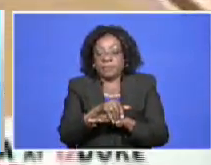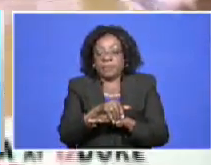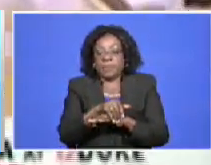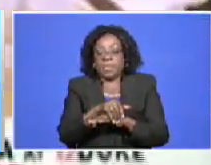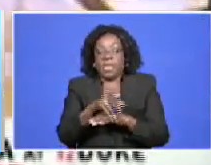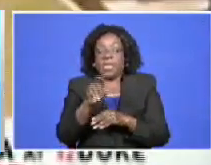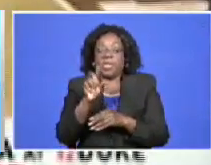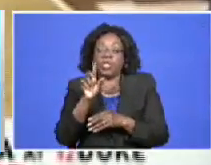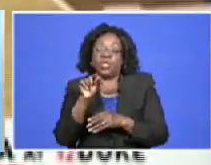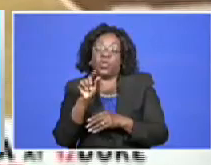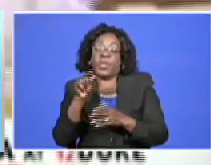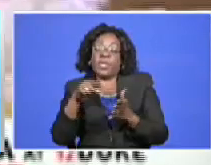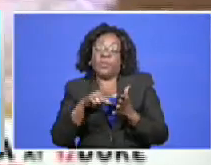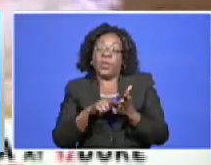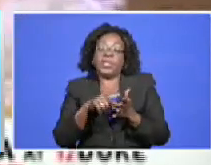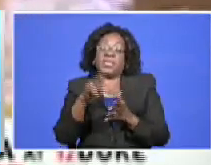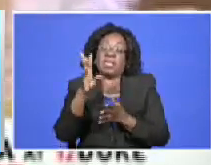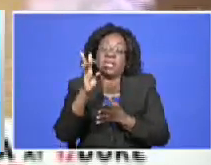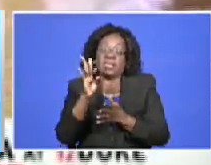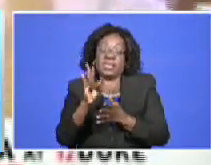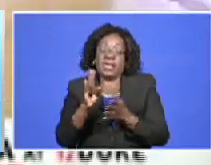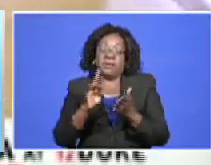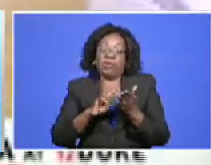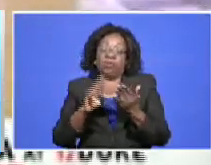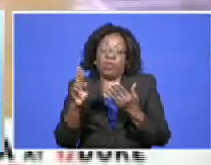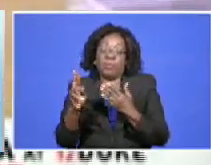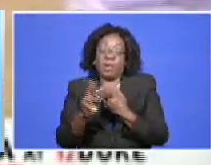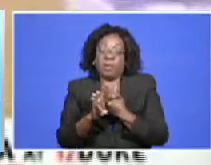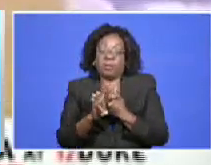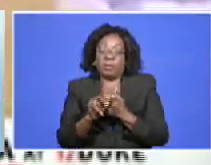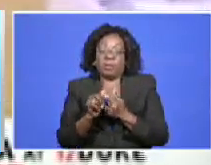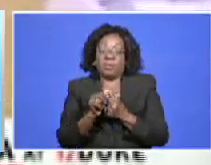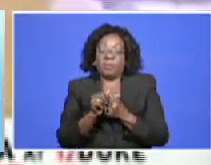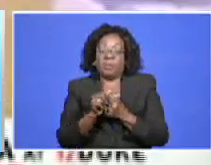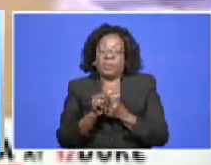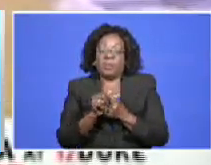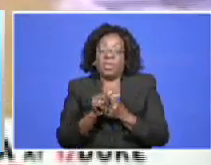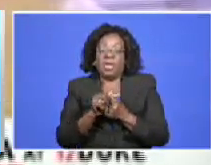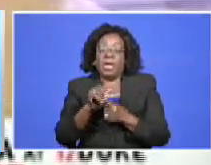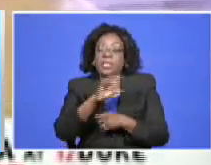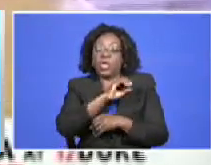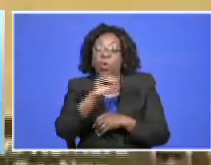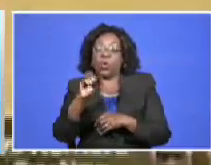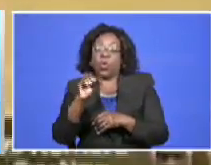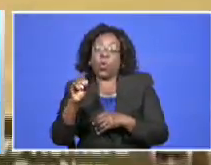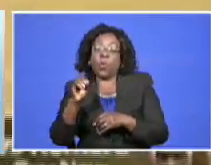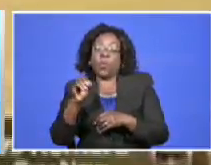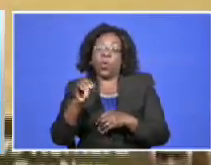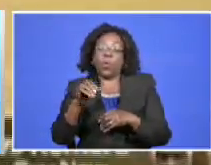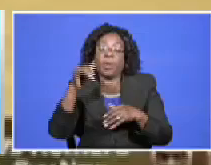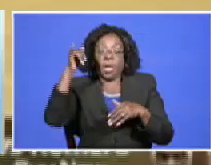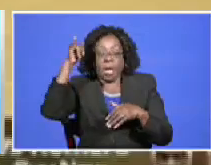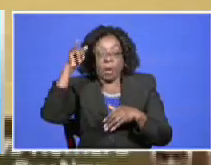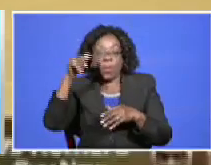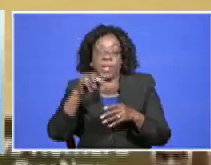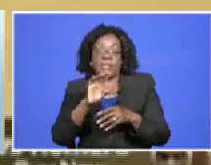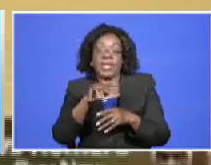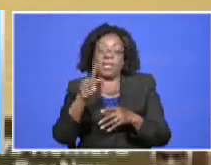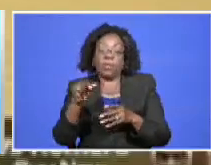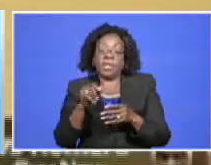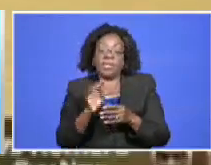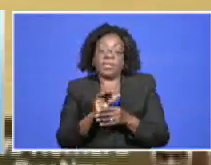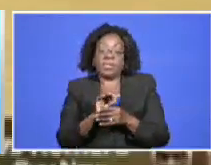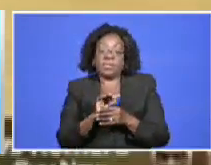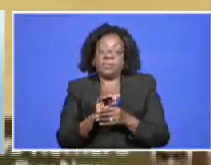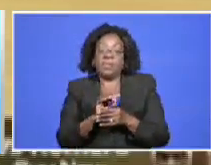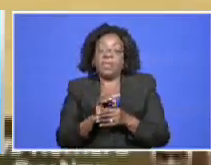rebounds. However, his Texas Longhorns would be steamrolled on senior night by the Oklahoma State Cowboys, 81-59. The